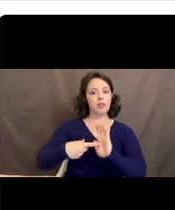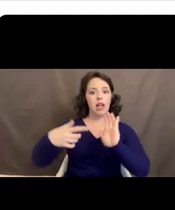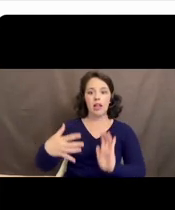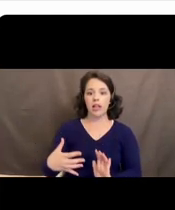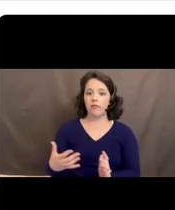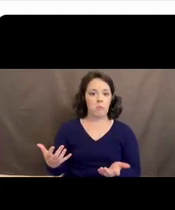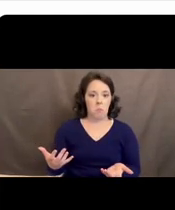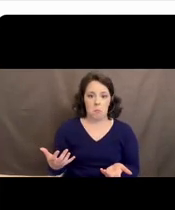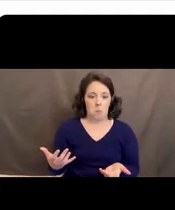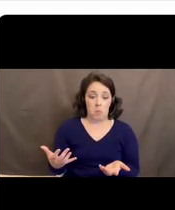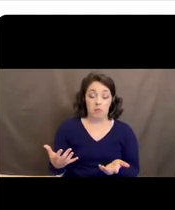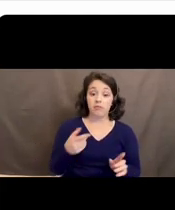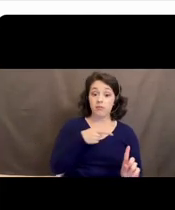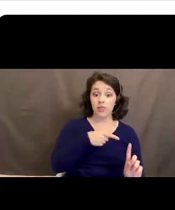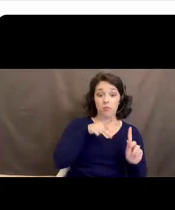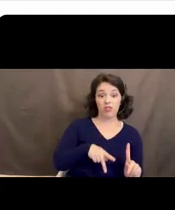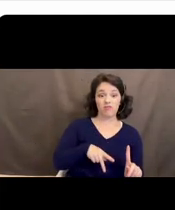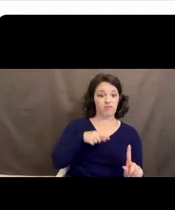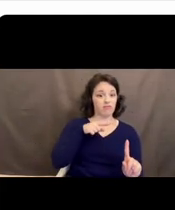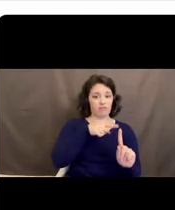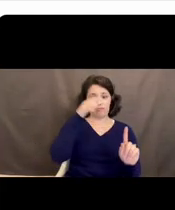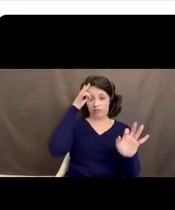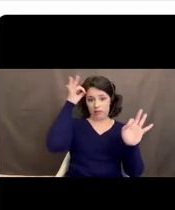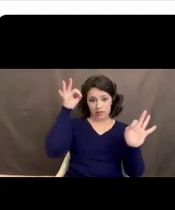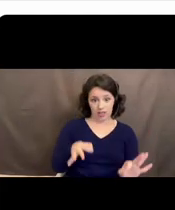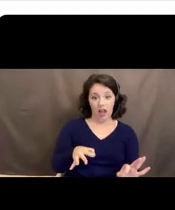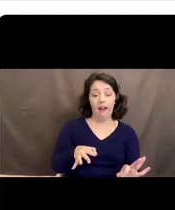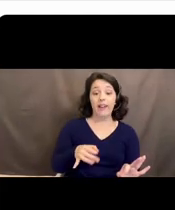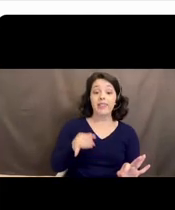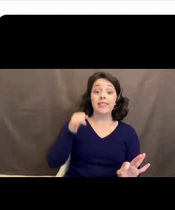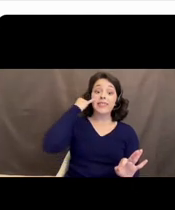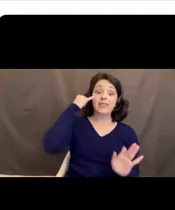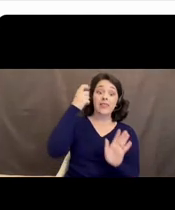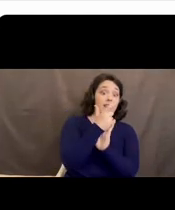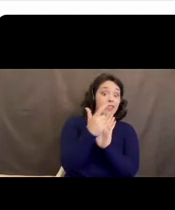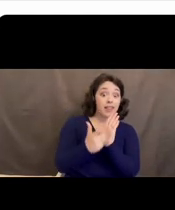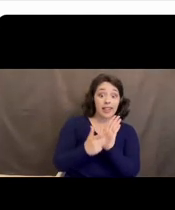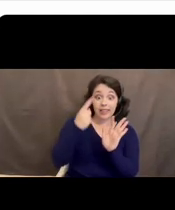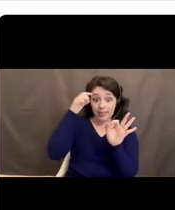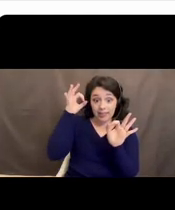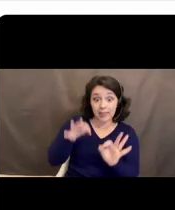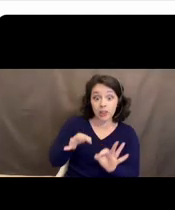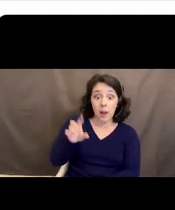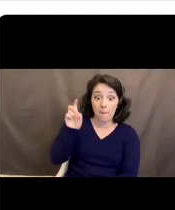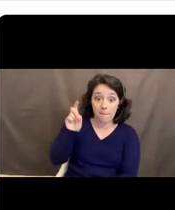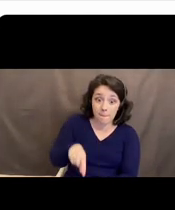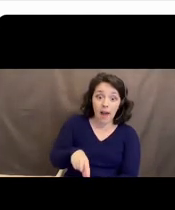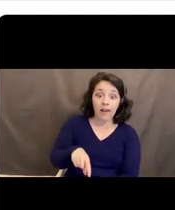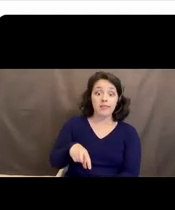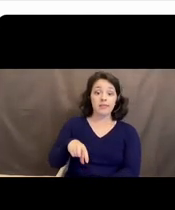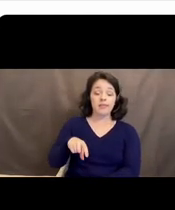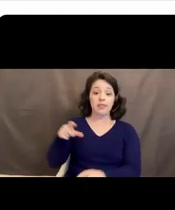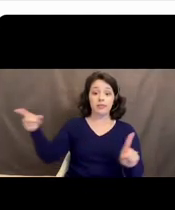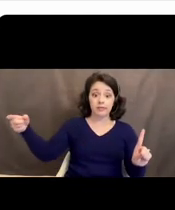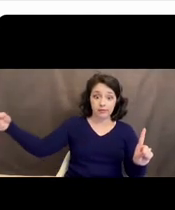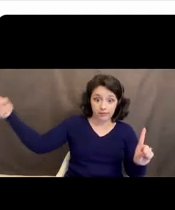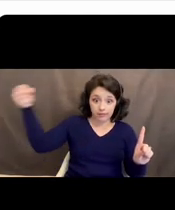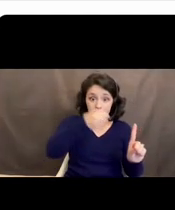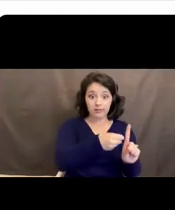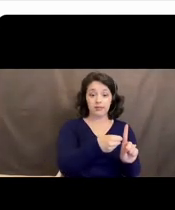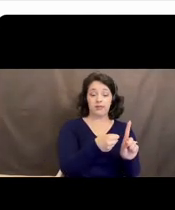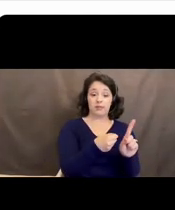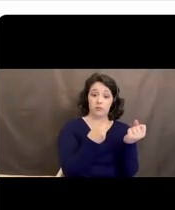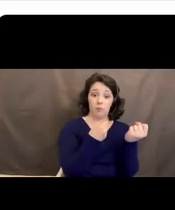decision has been made indicating that it is necessary. So if additional support is needed, others could